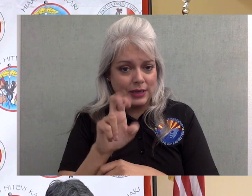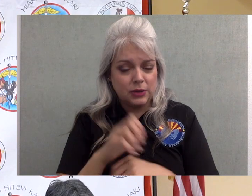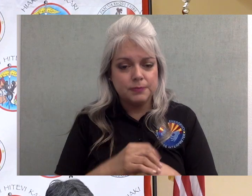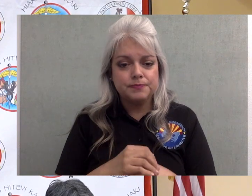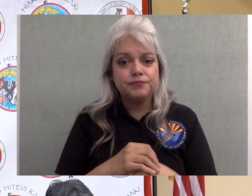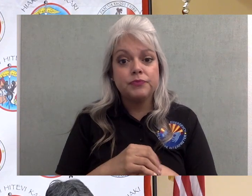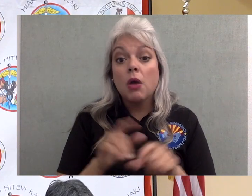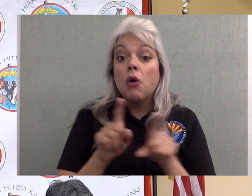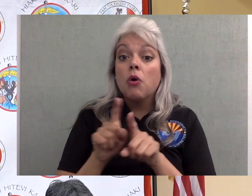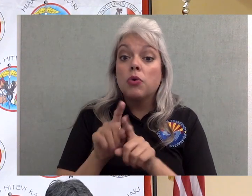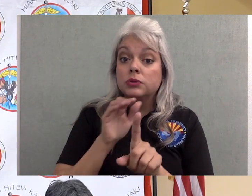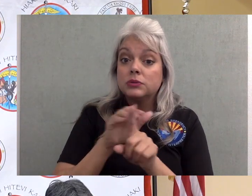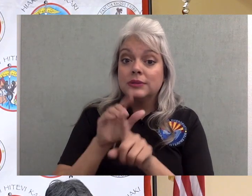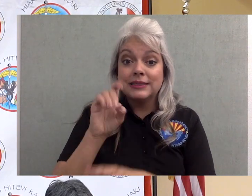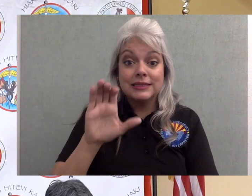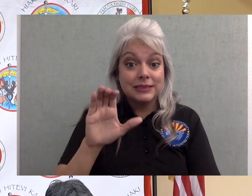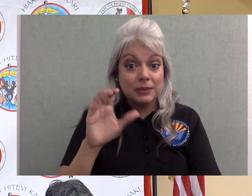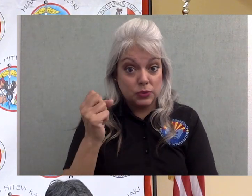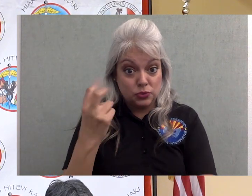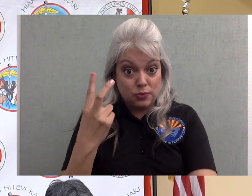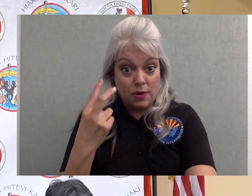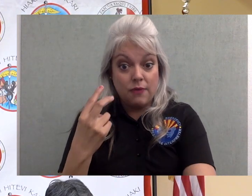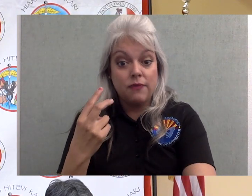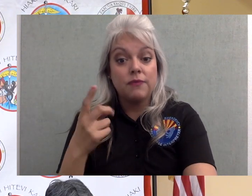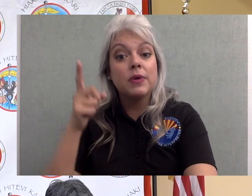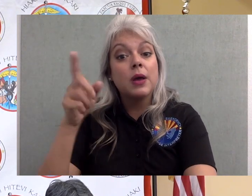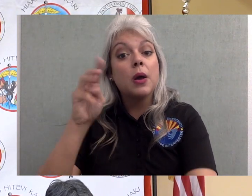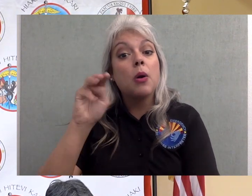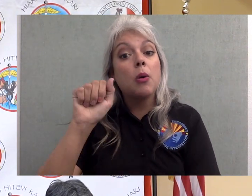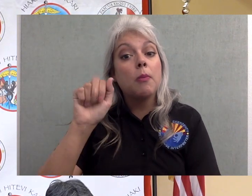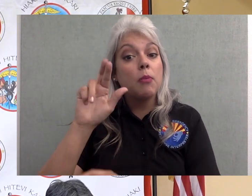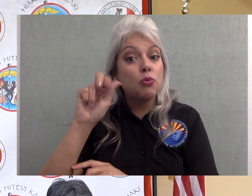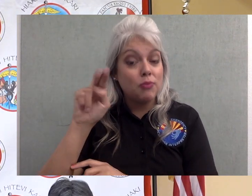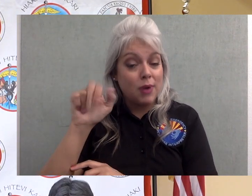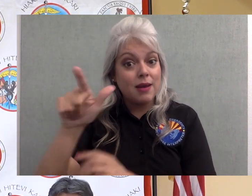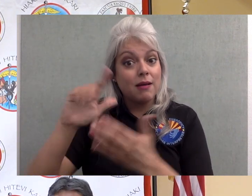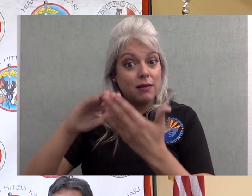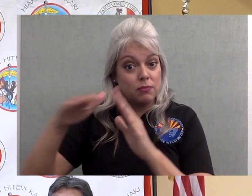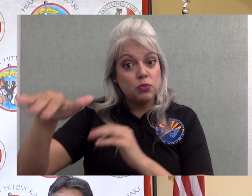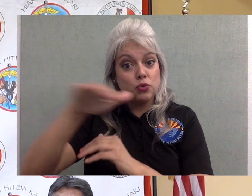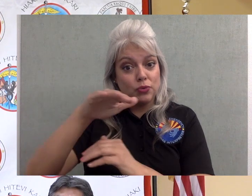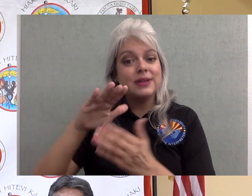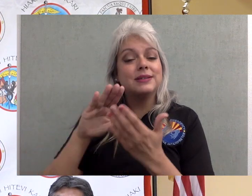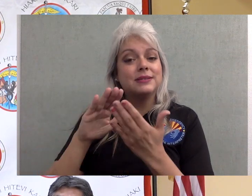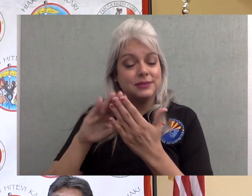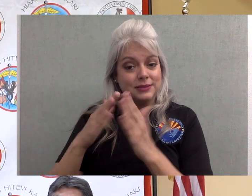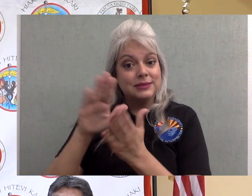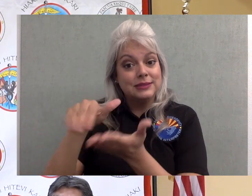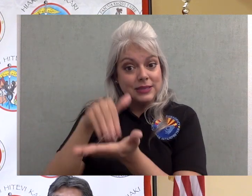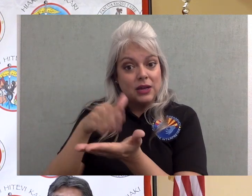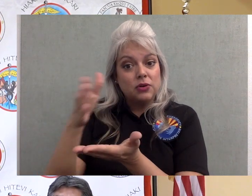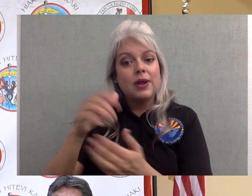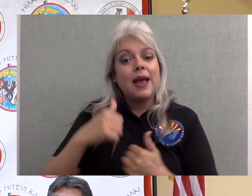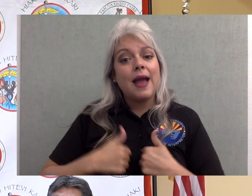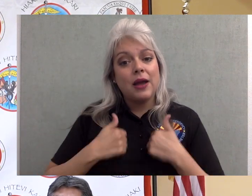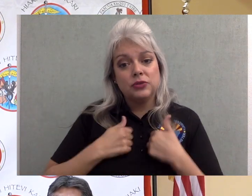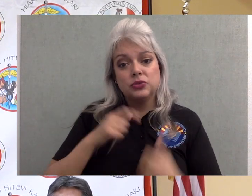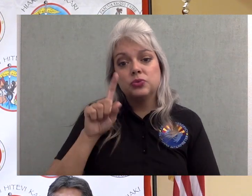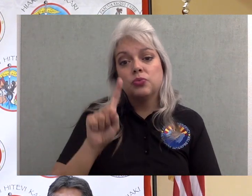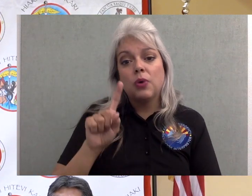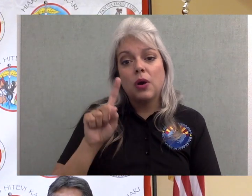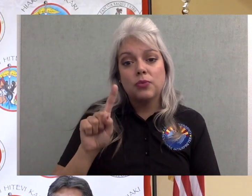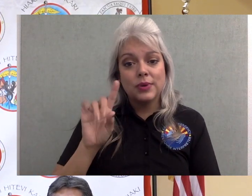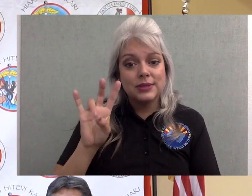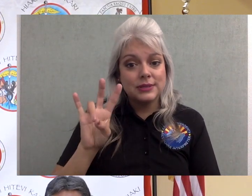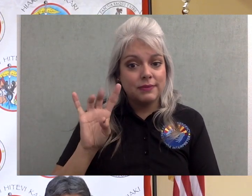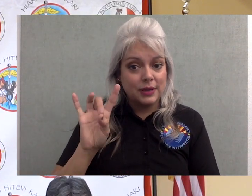be in the community of Marana, at Yoem Pueblo, at the community center. and that's located at